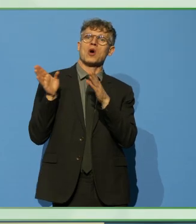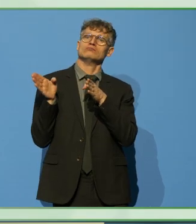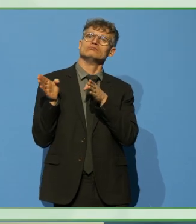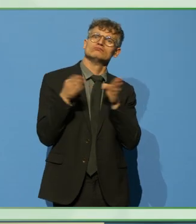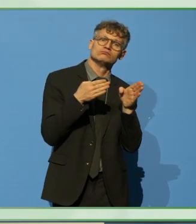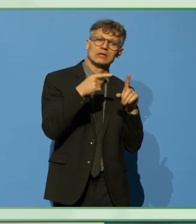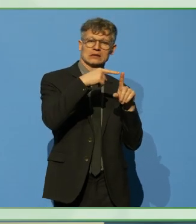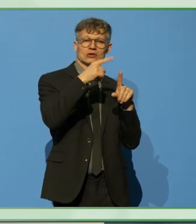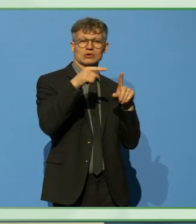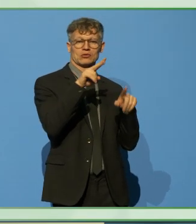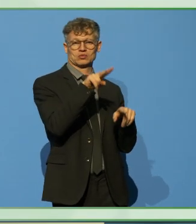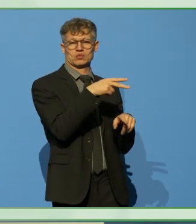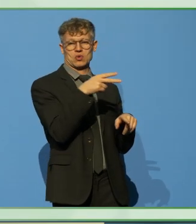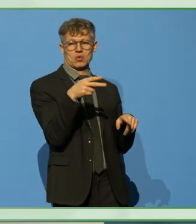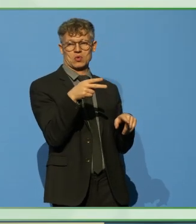inclusive.